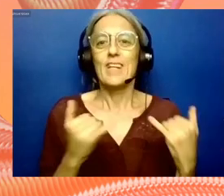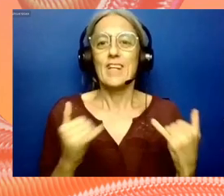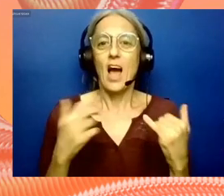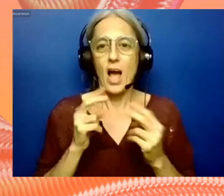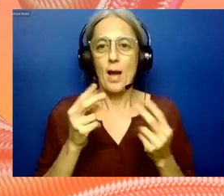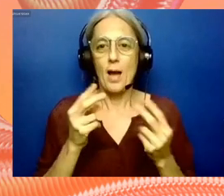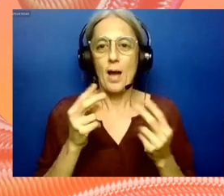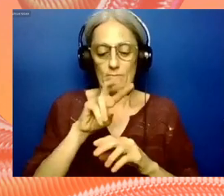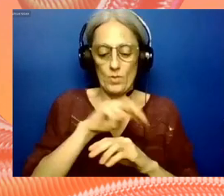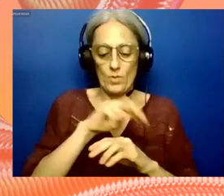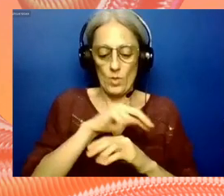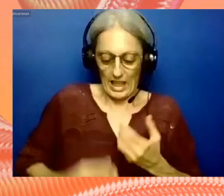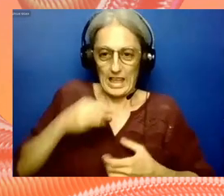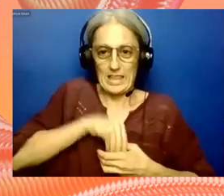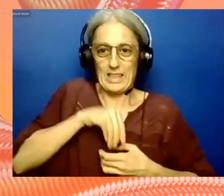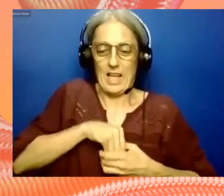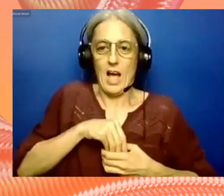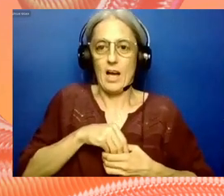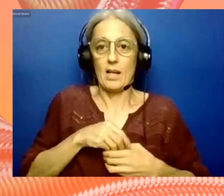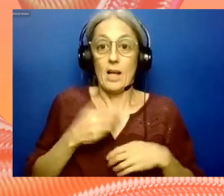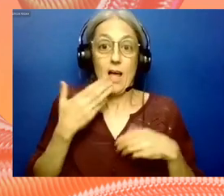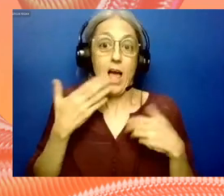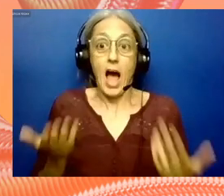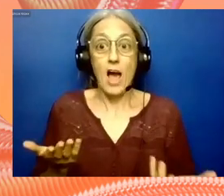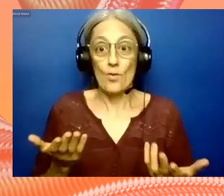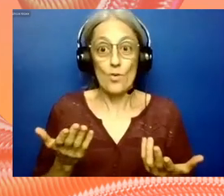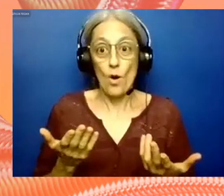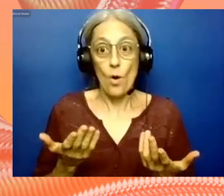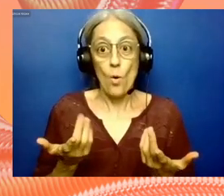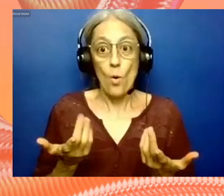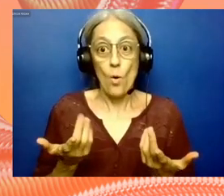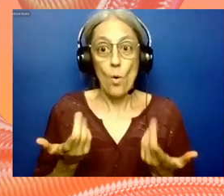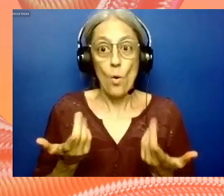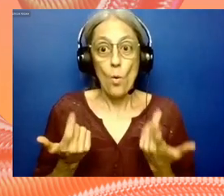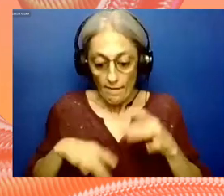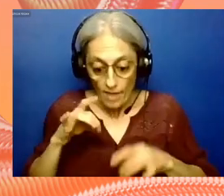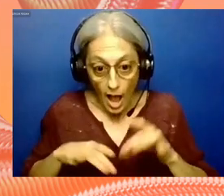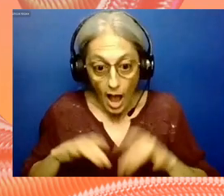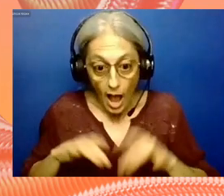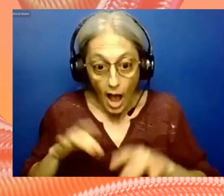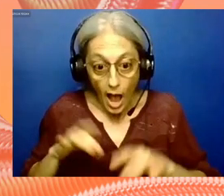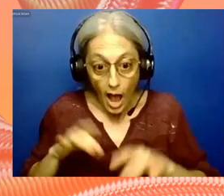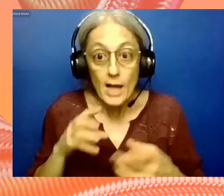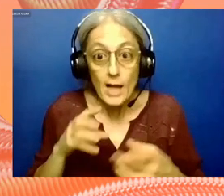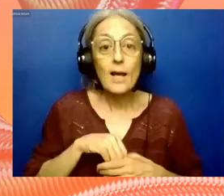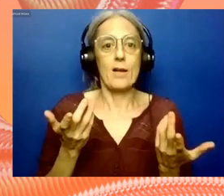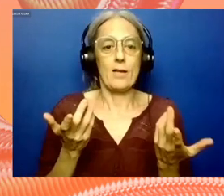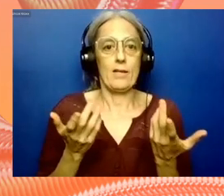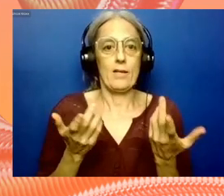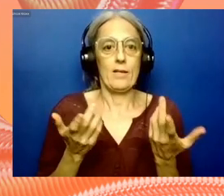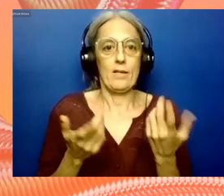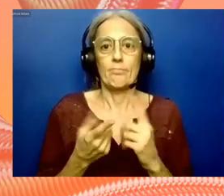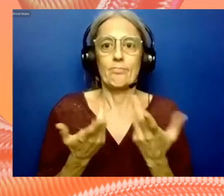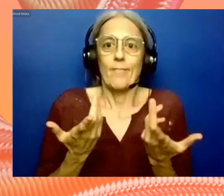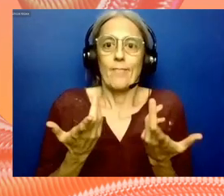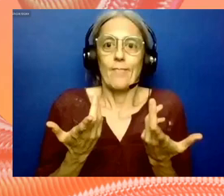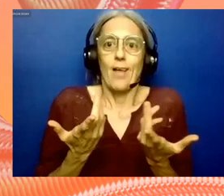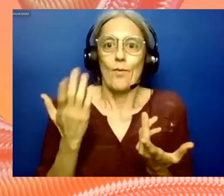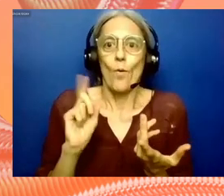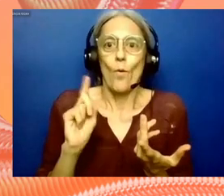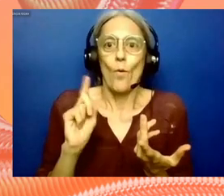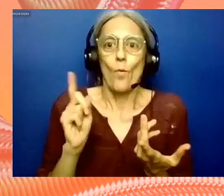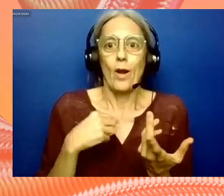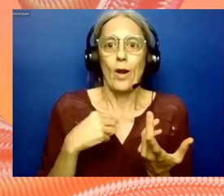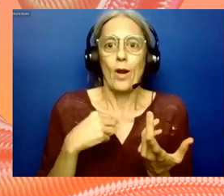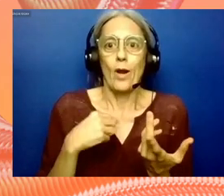what I need to extend myself to and also be part of, you know, ushering in or communicating about,